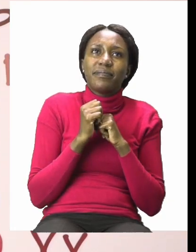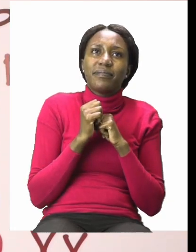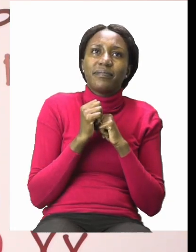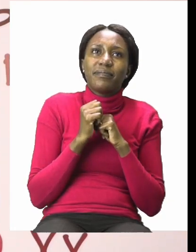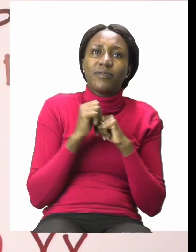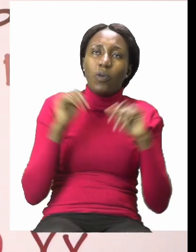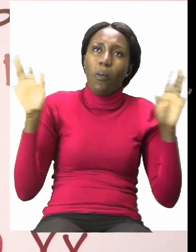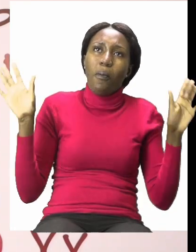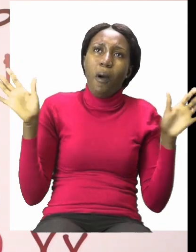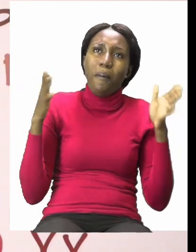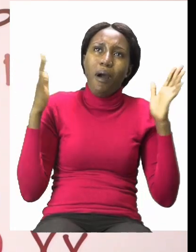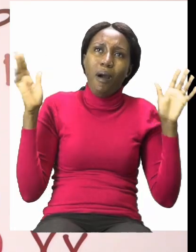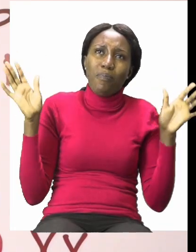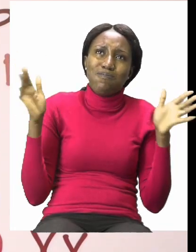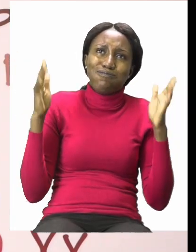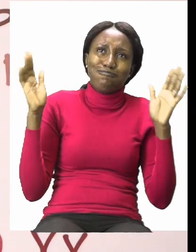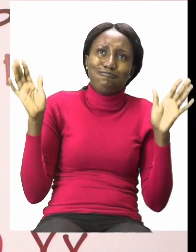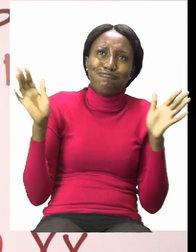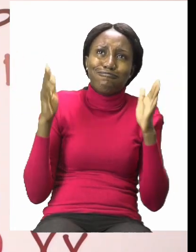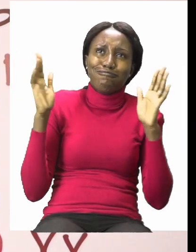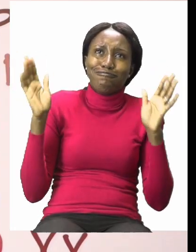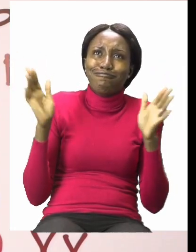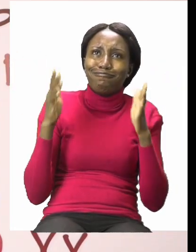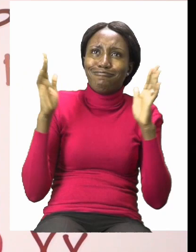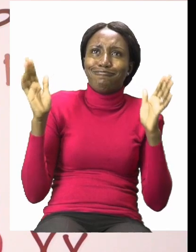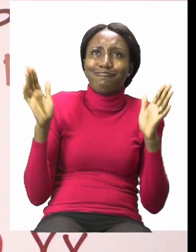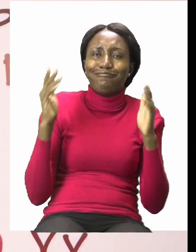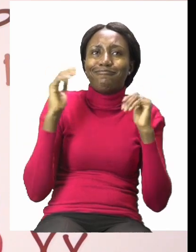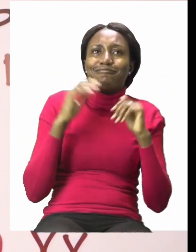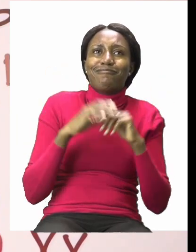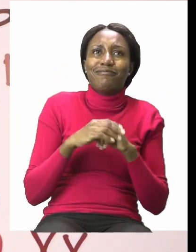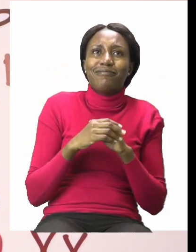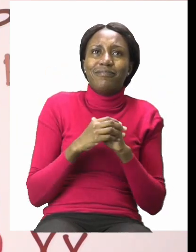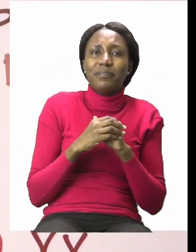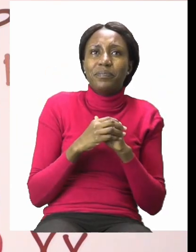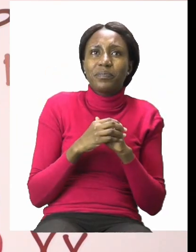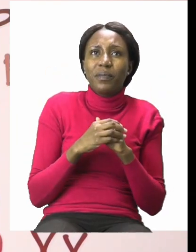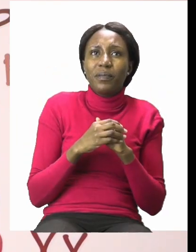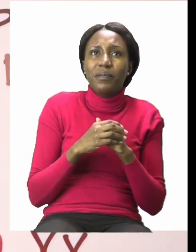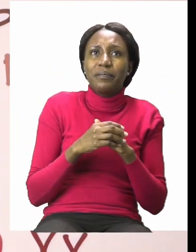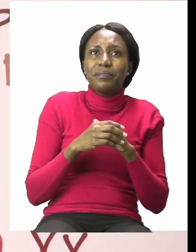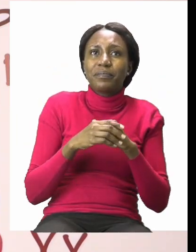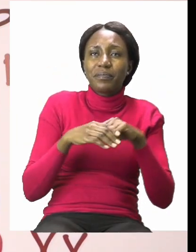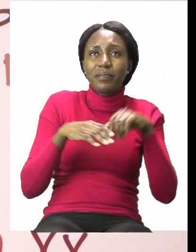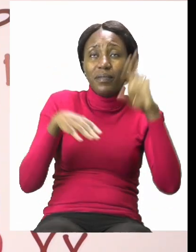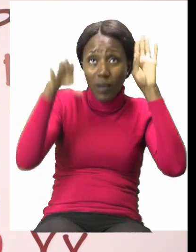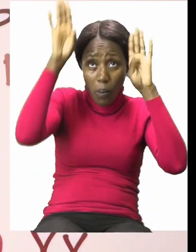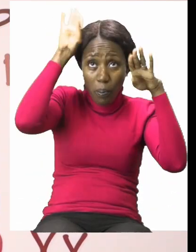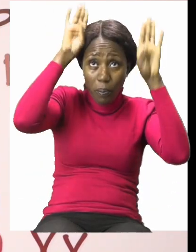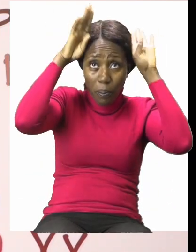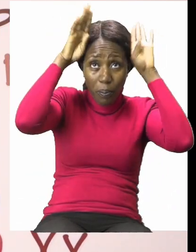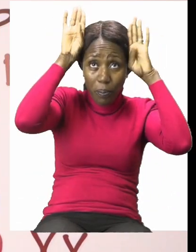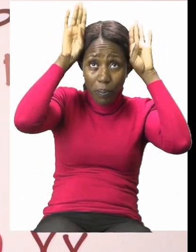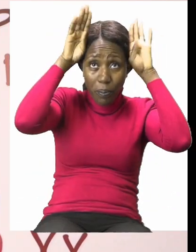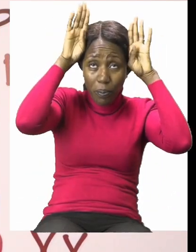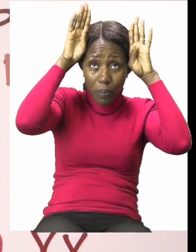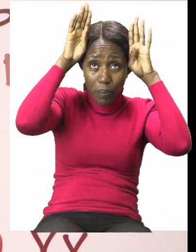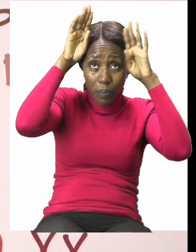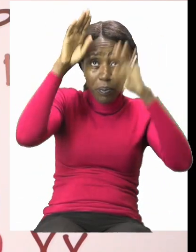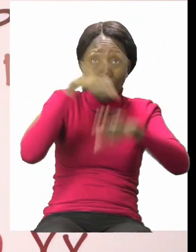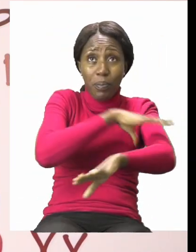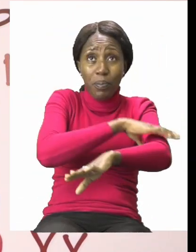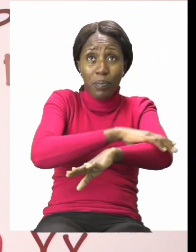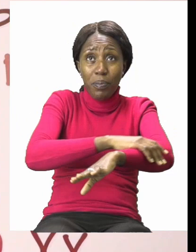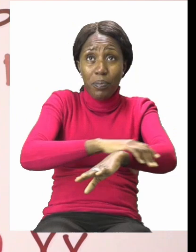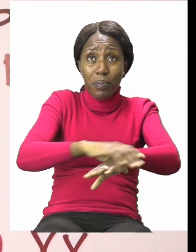able to fly with its 4 wings. The next thing I want to show you is a donkey.